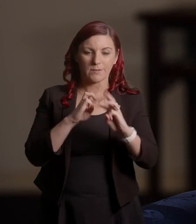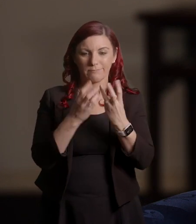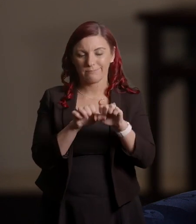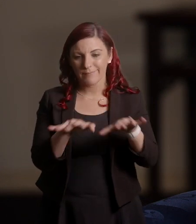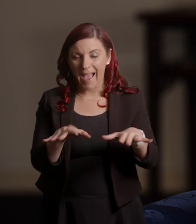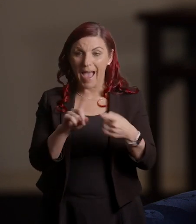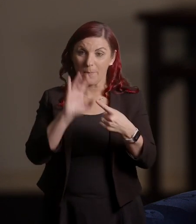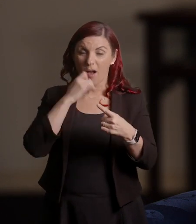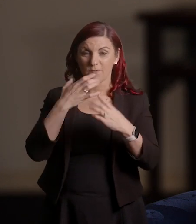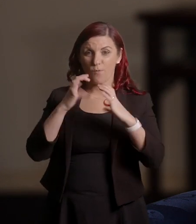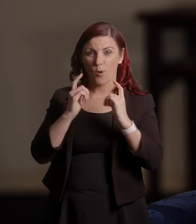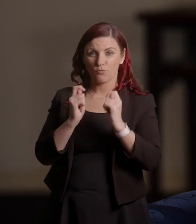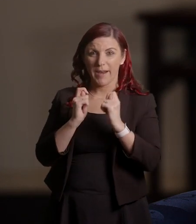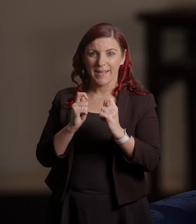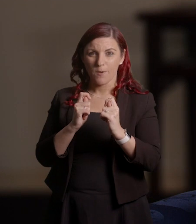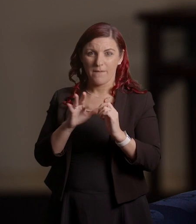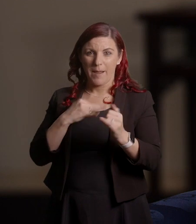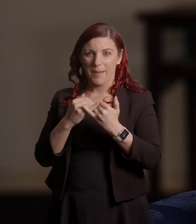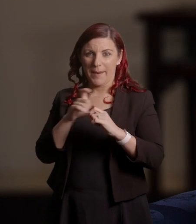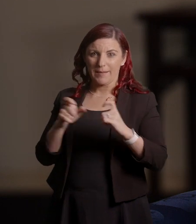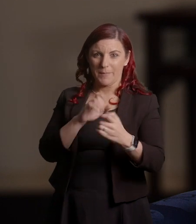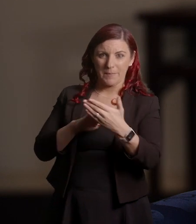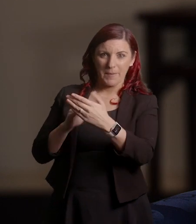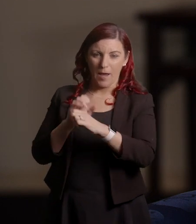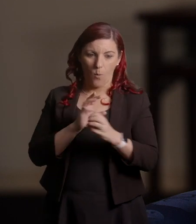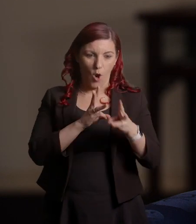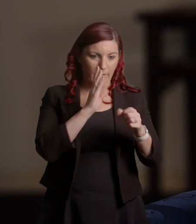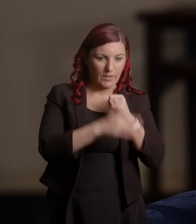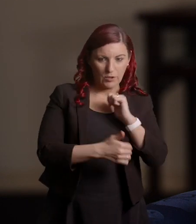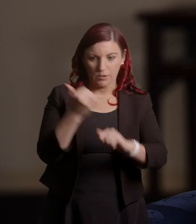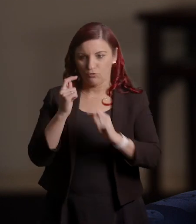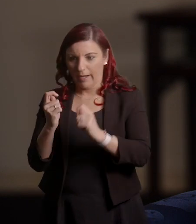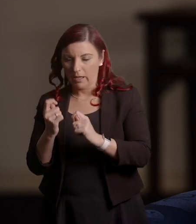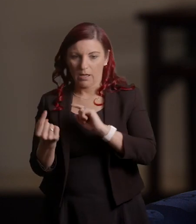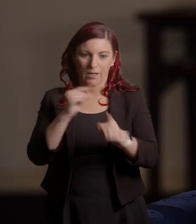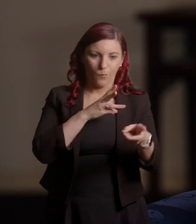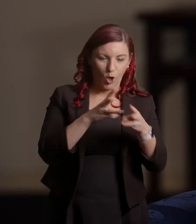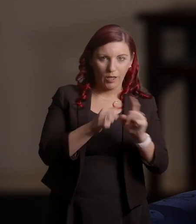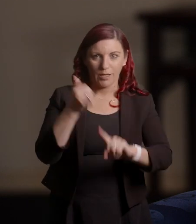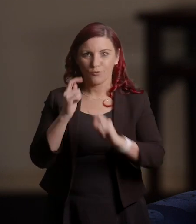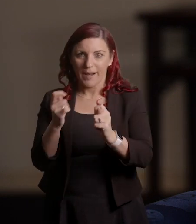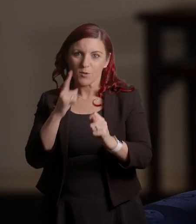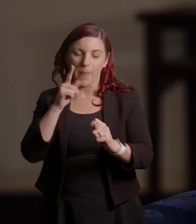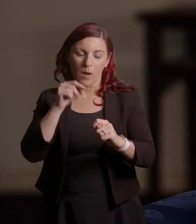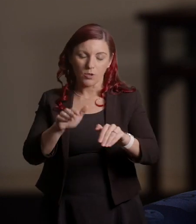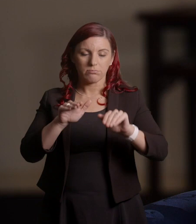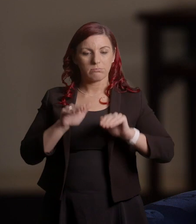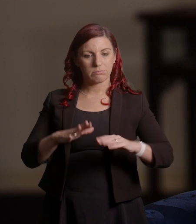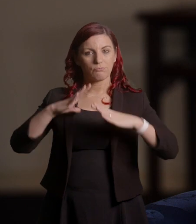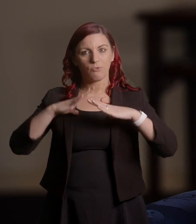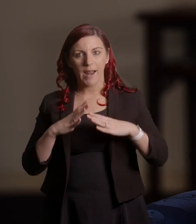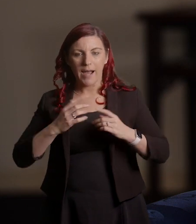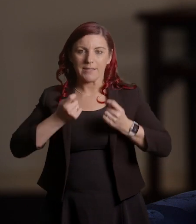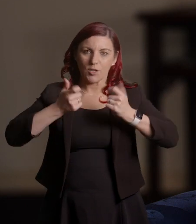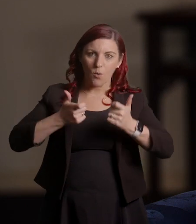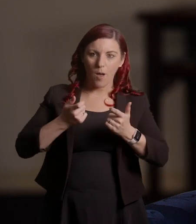the pandemic and through football. You're kind of chasing yourself around every day to get from work to football, so I suppose to just take a backward step and relax and